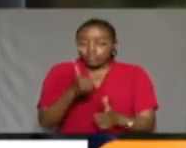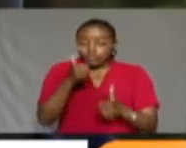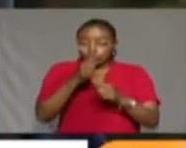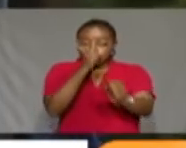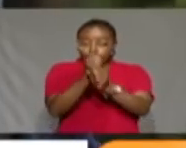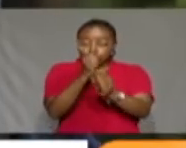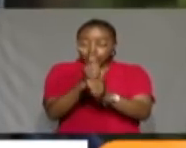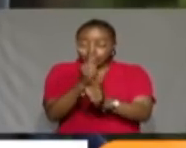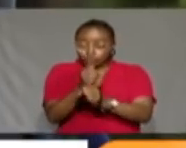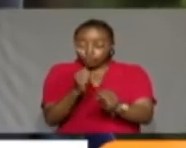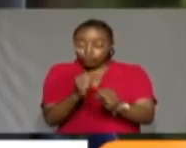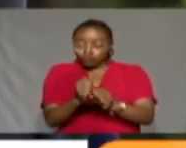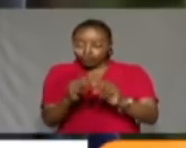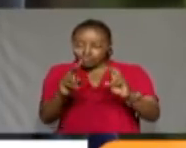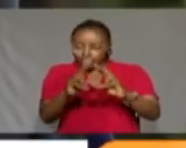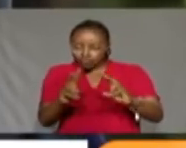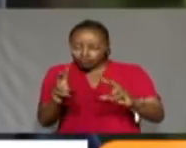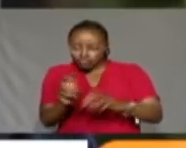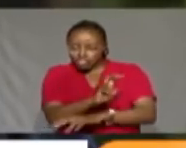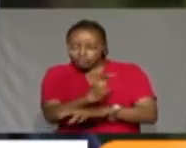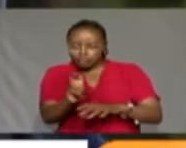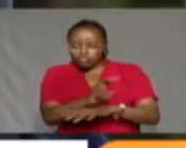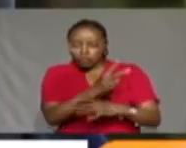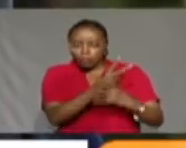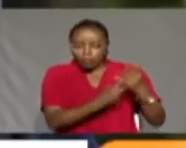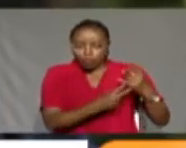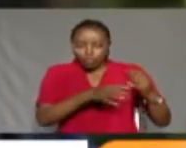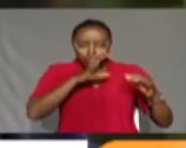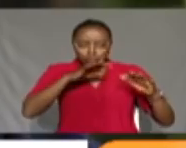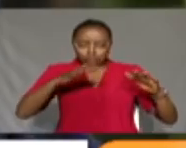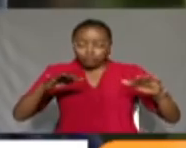do inspections on board the ships